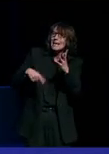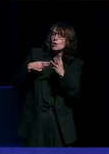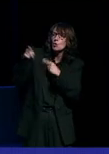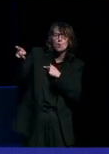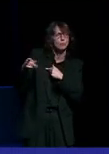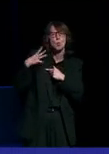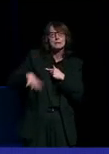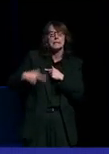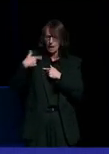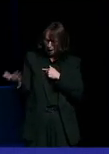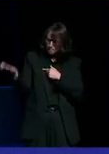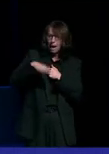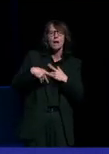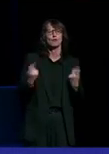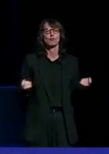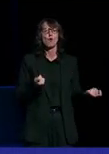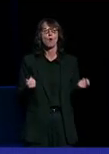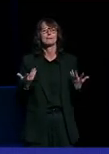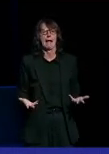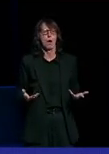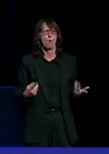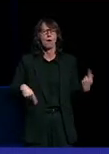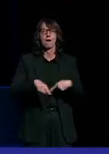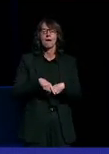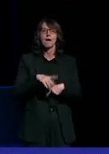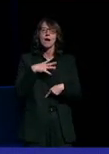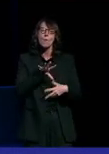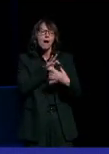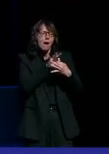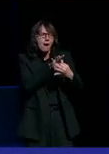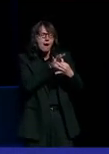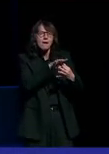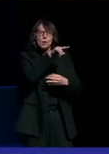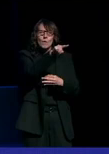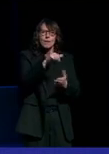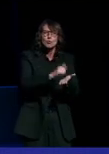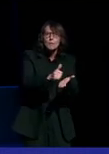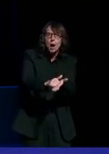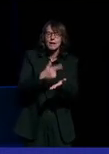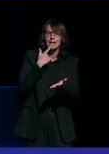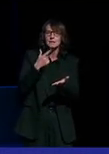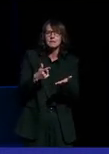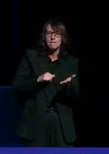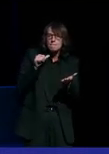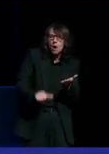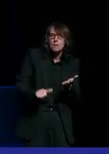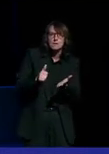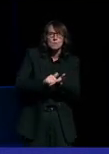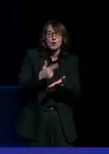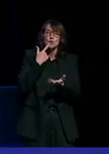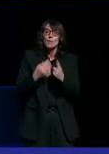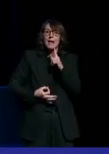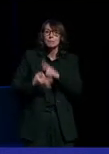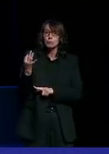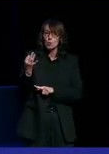control? That is why we are working with supermarkets and producers to improve the data that they collect on